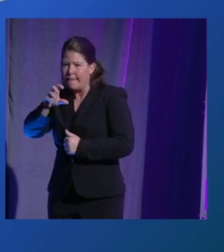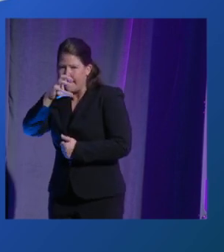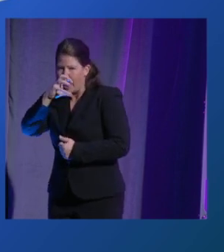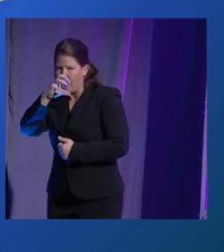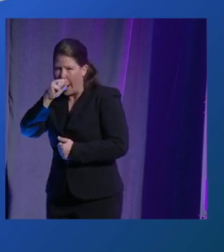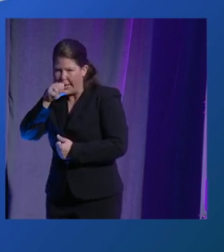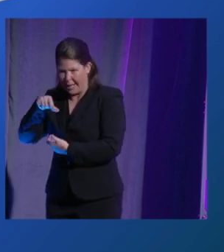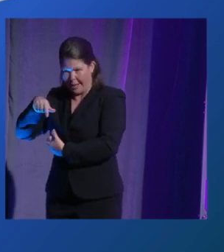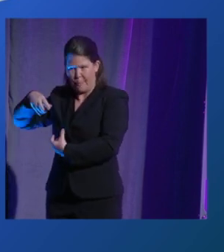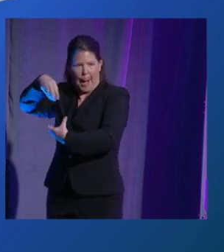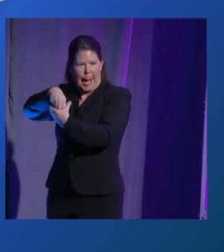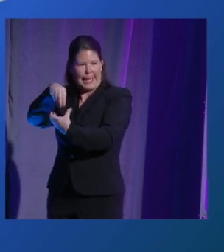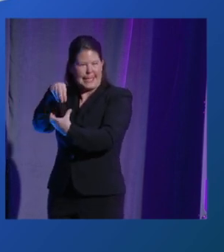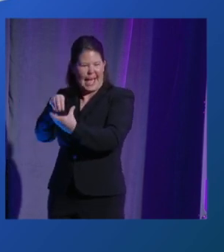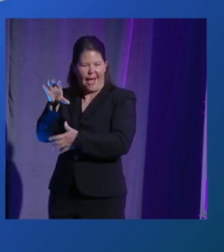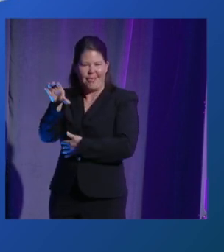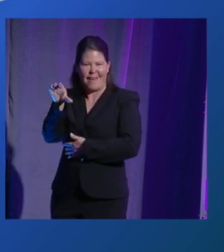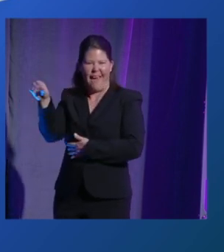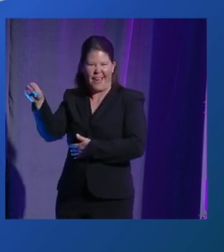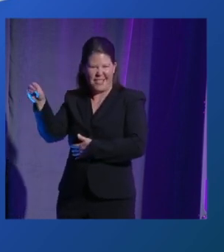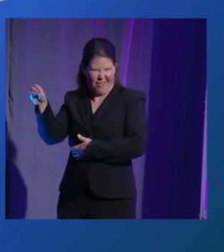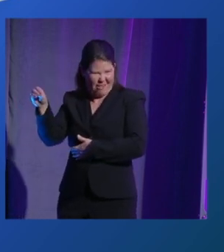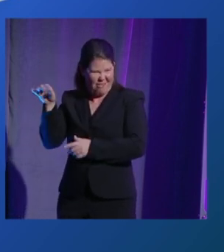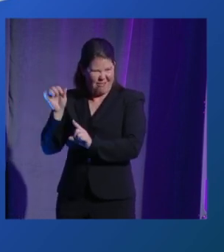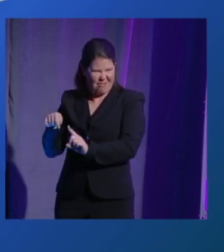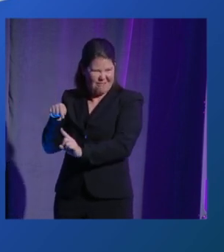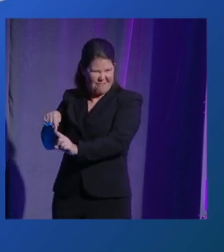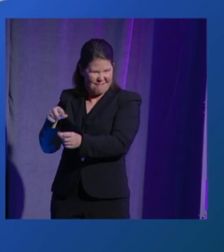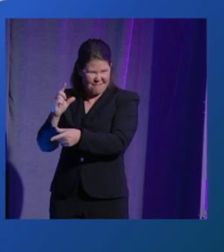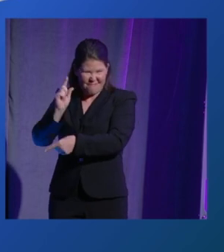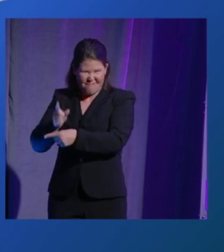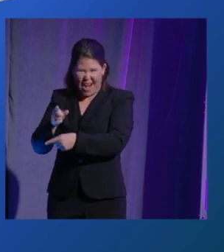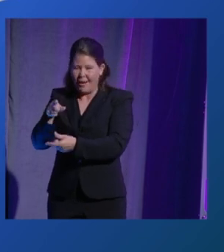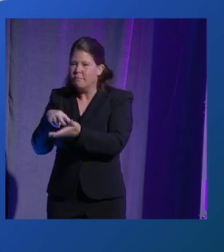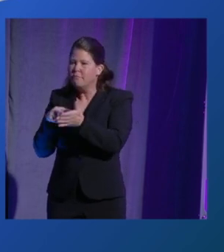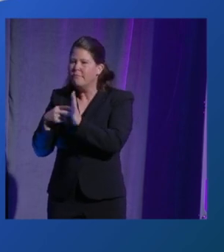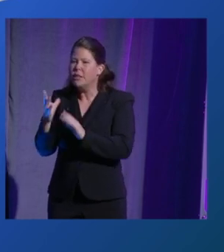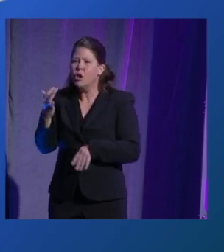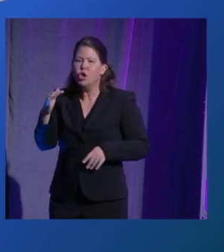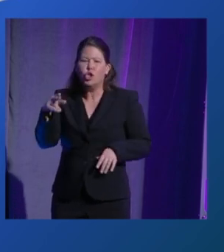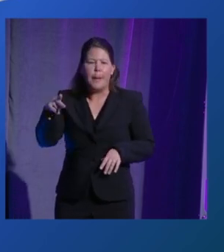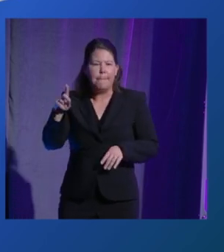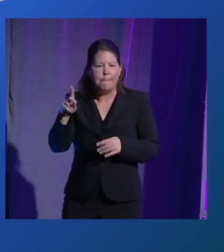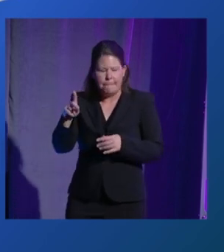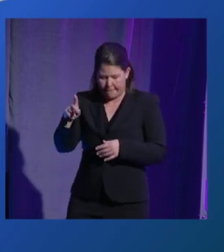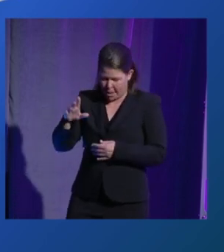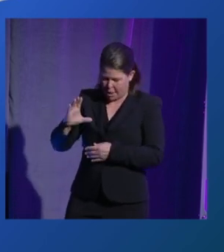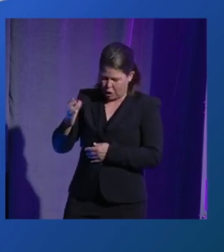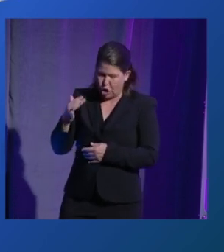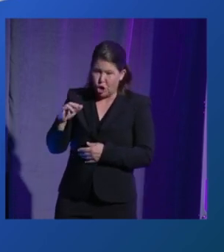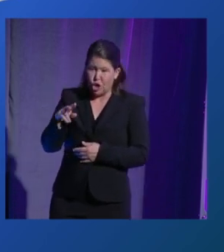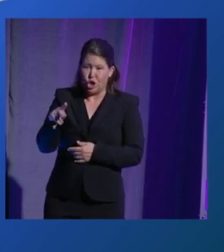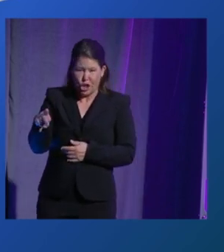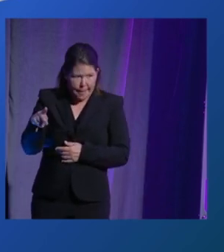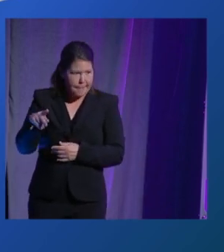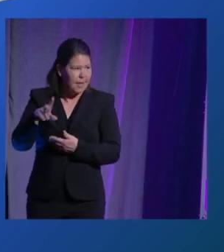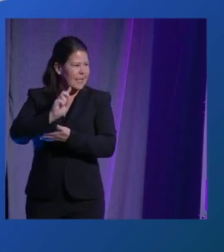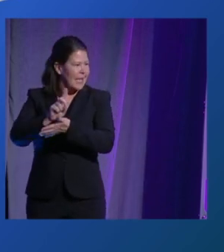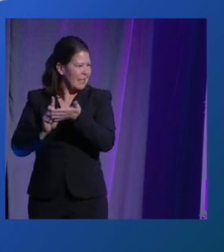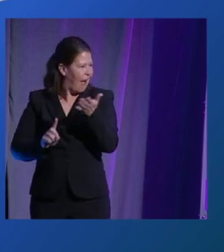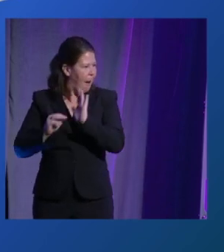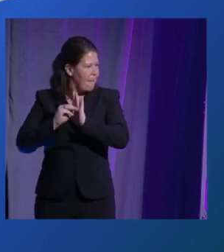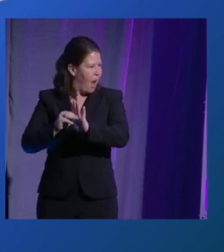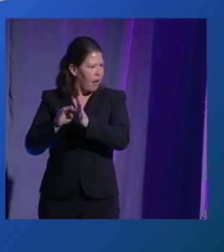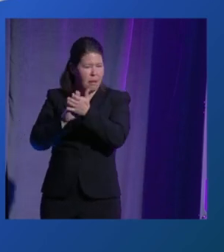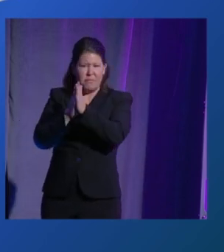castle right so we can only make our our chip design models better within mediatech mediatech people